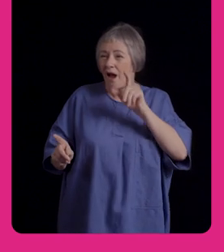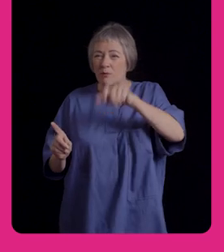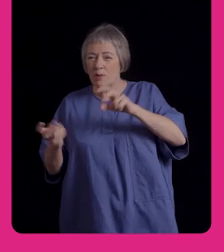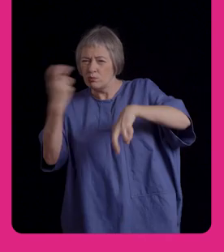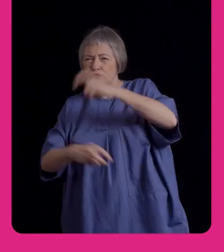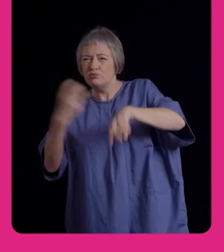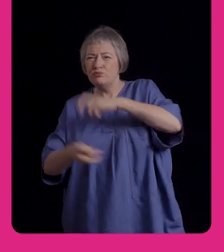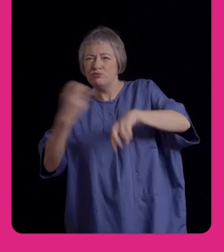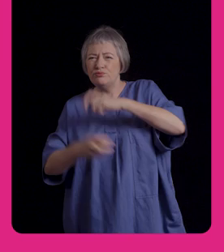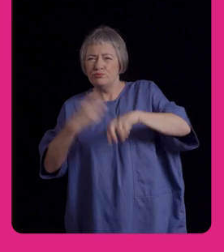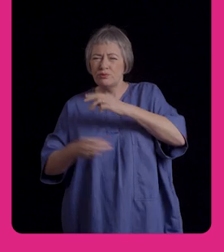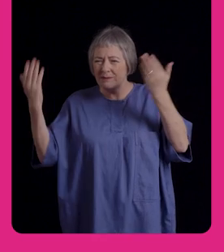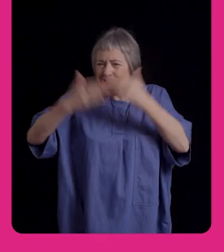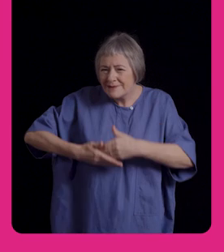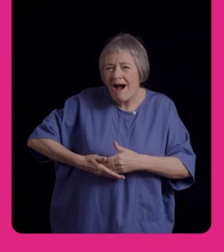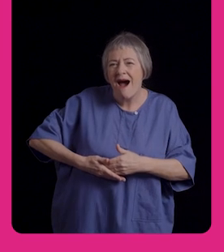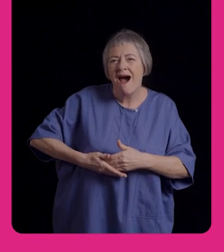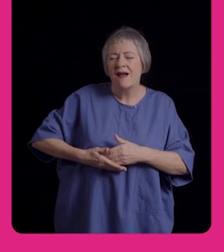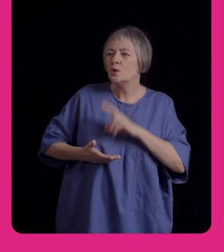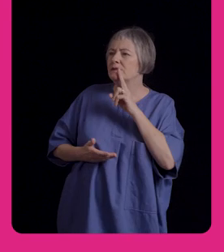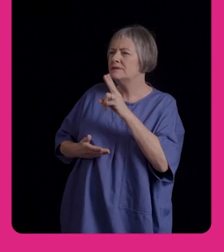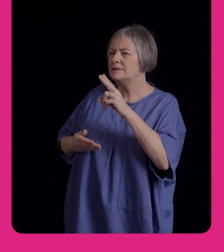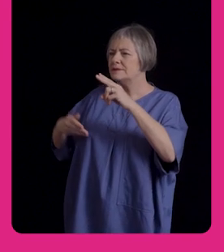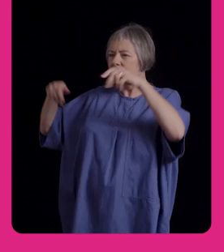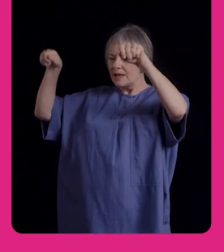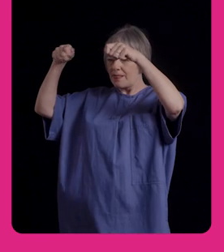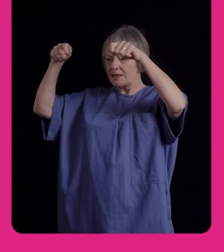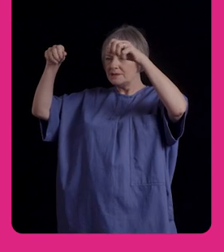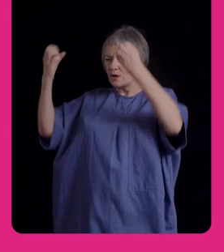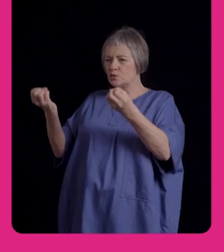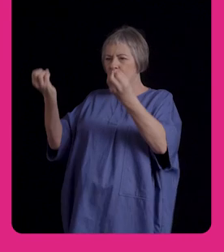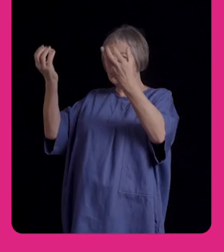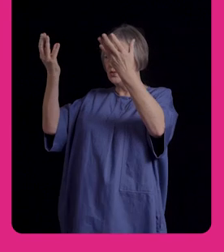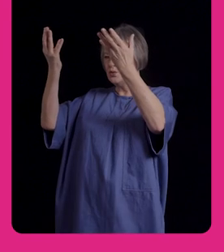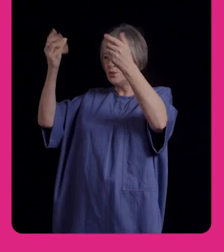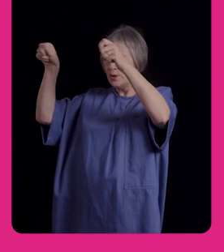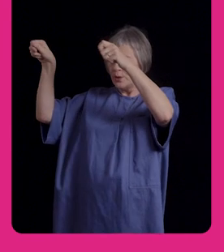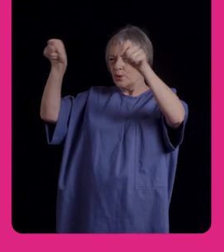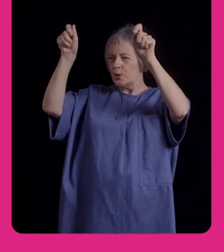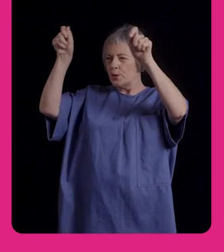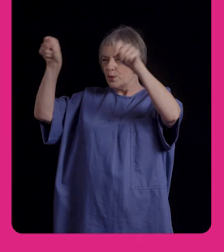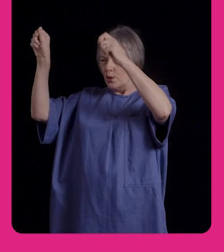running about. They're kind of busy. Again, it's pretty dark. You can see a couple of lanterns kind of swinging.